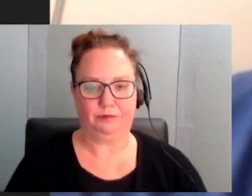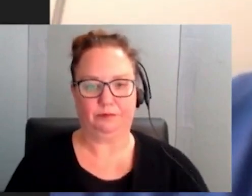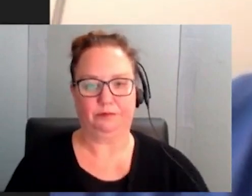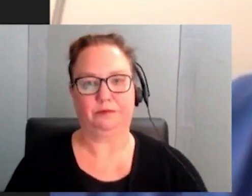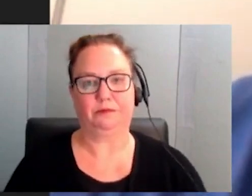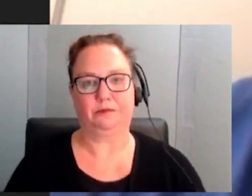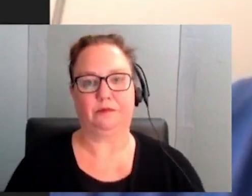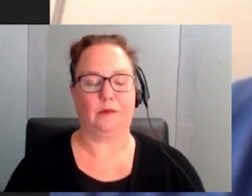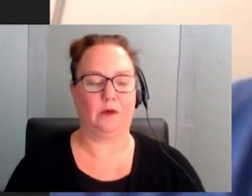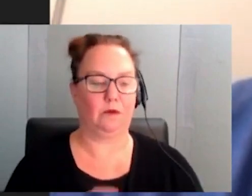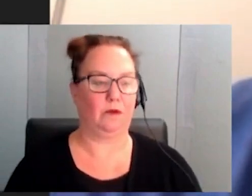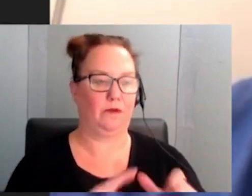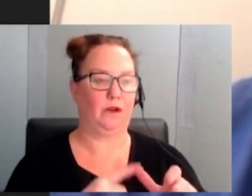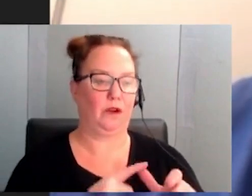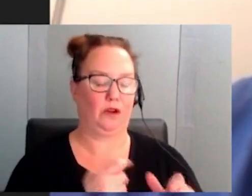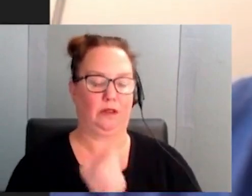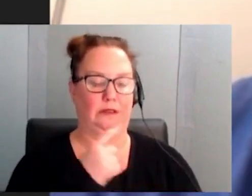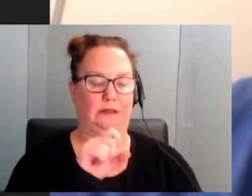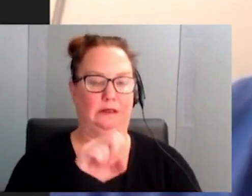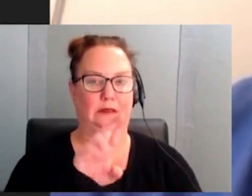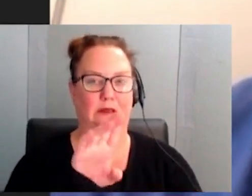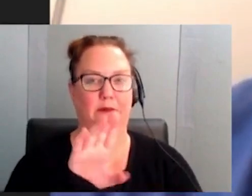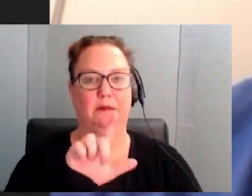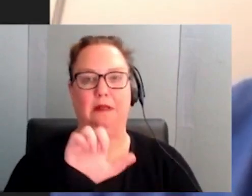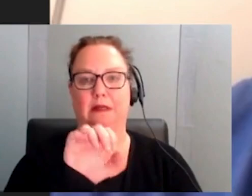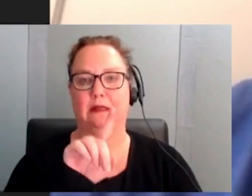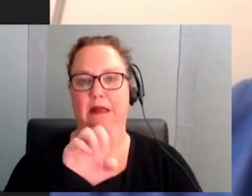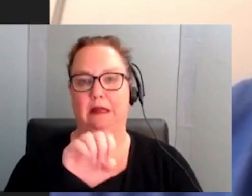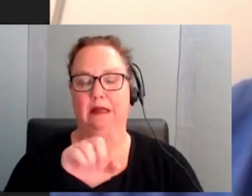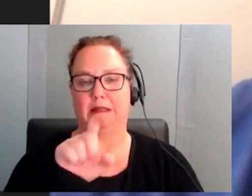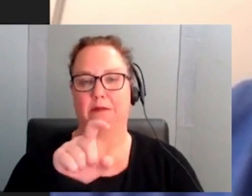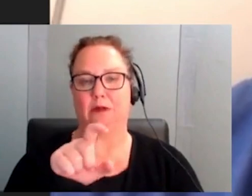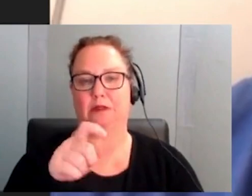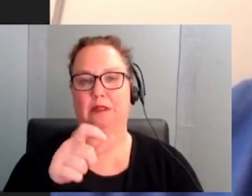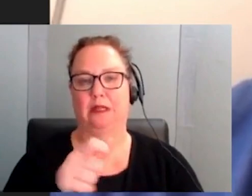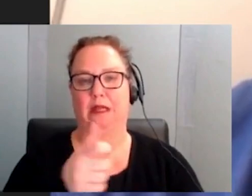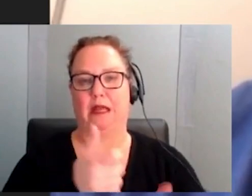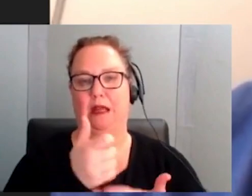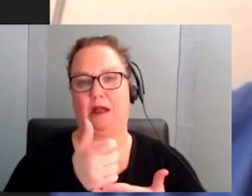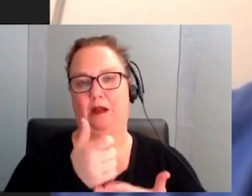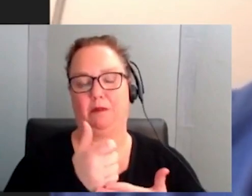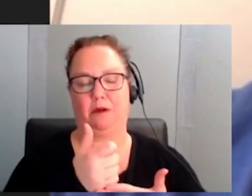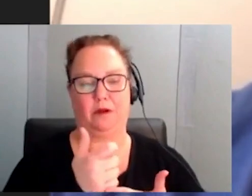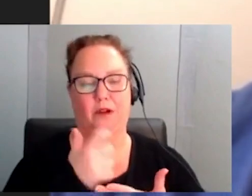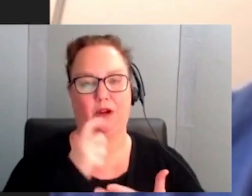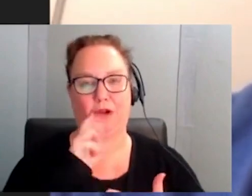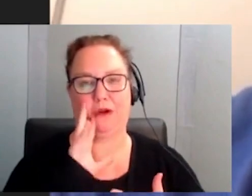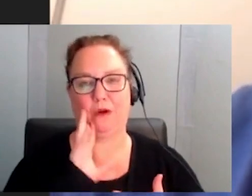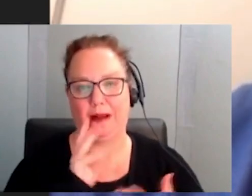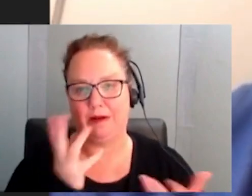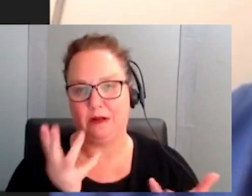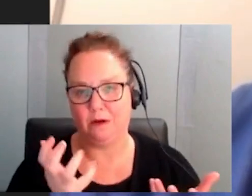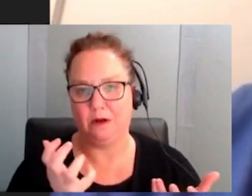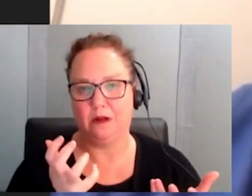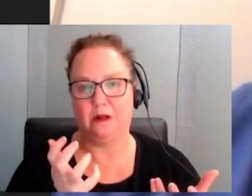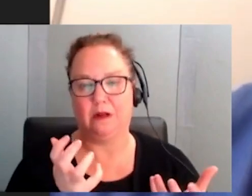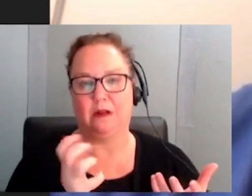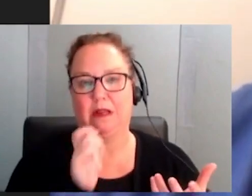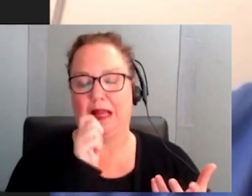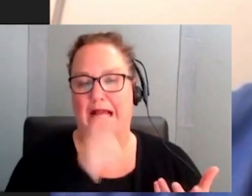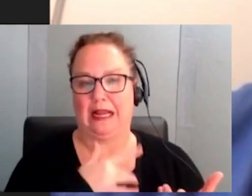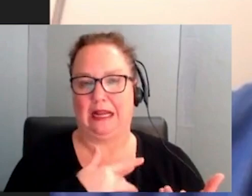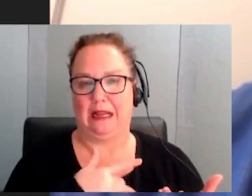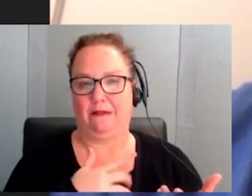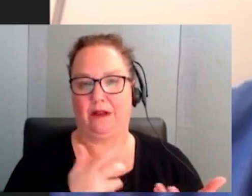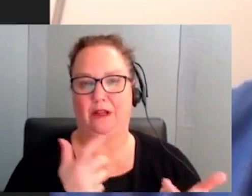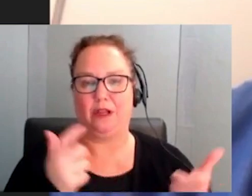When you first start taking Sublocade, it's supposed to help with any cravings that you may have. And I didn't have a huge